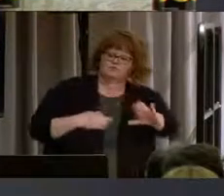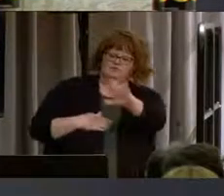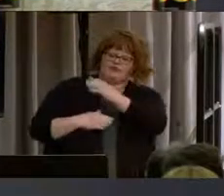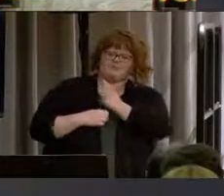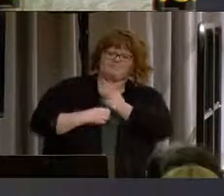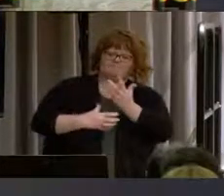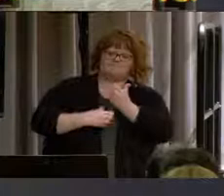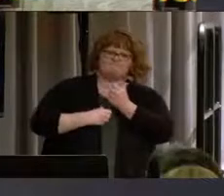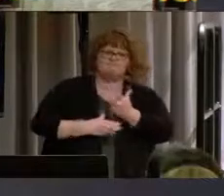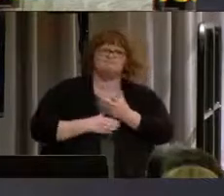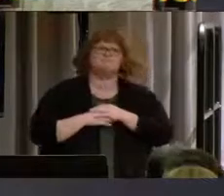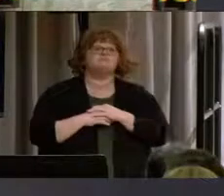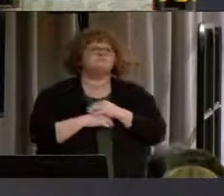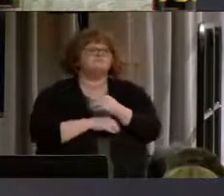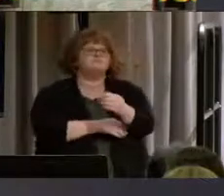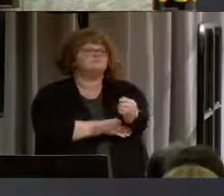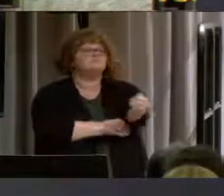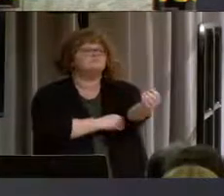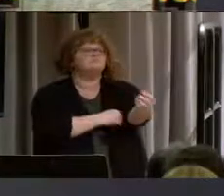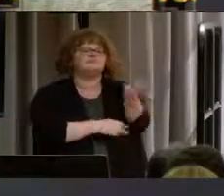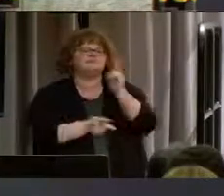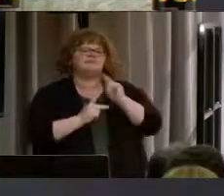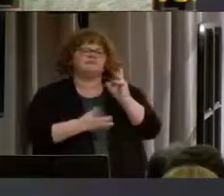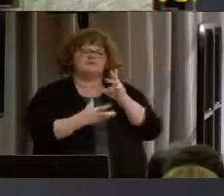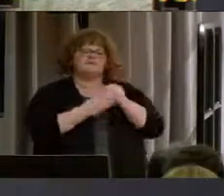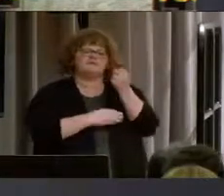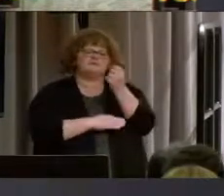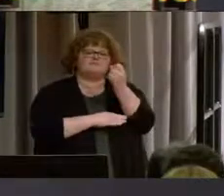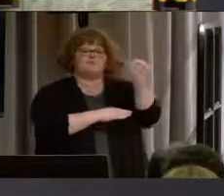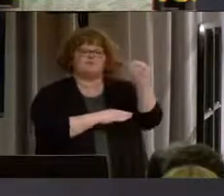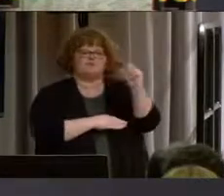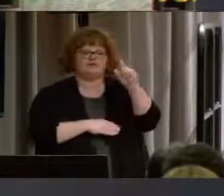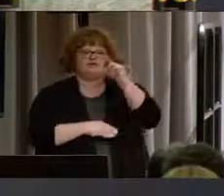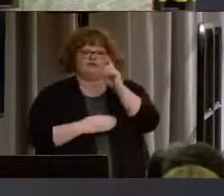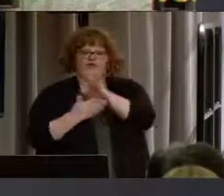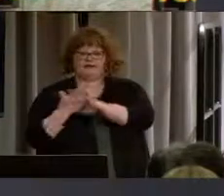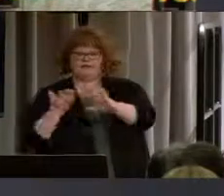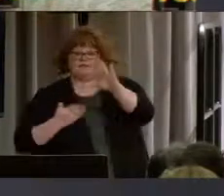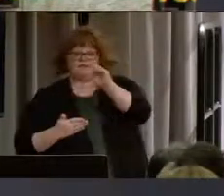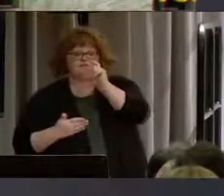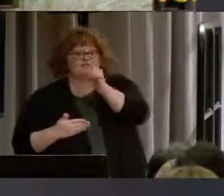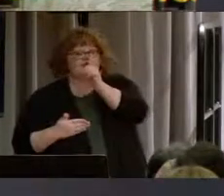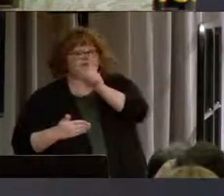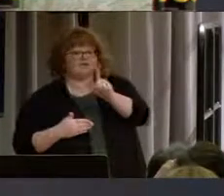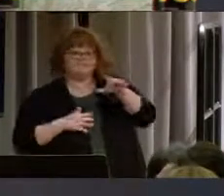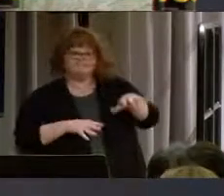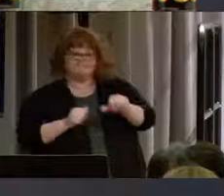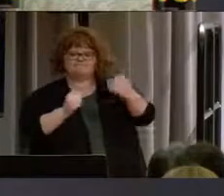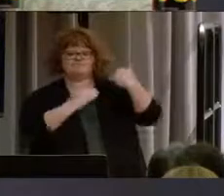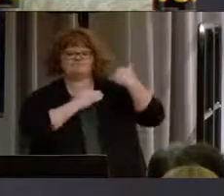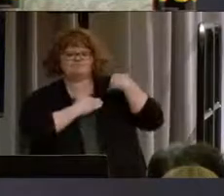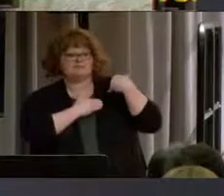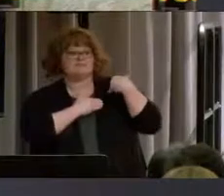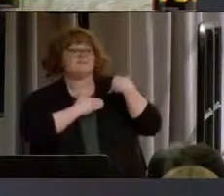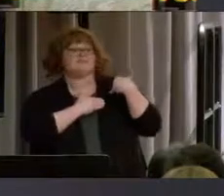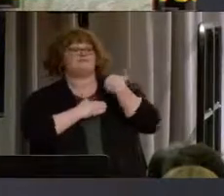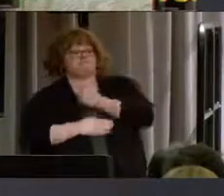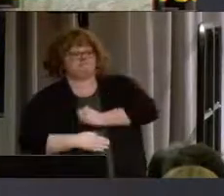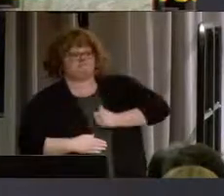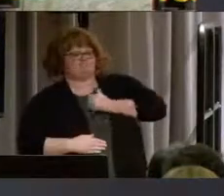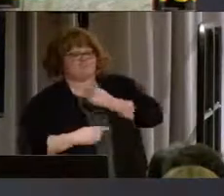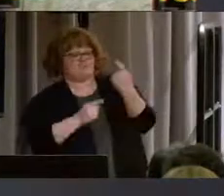that Kent State University did not step forward and take responsibility as we should. And so what I've learned in